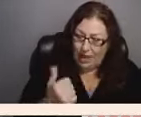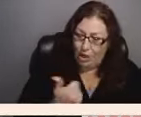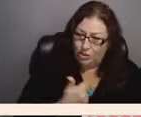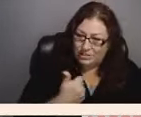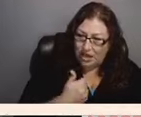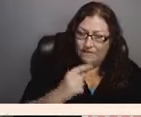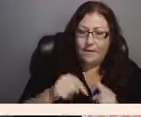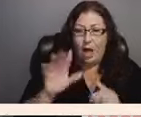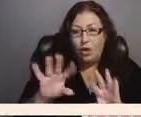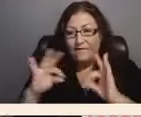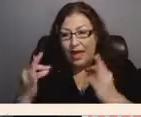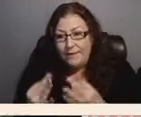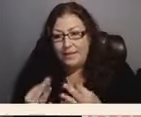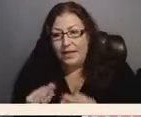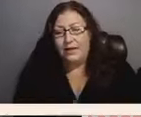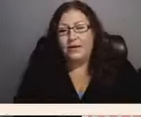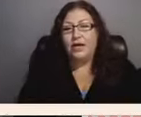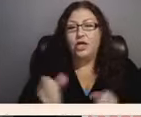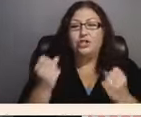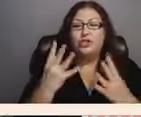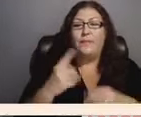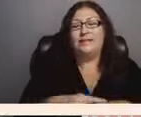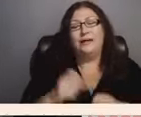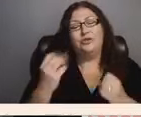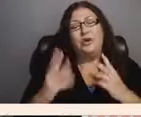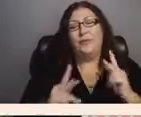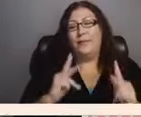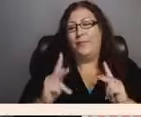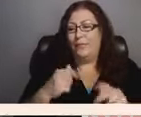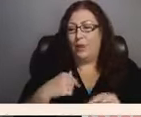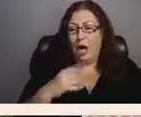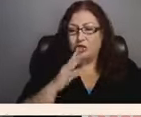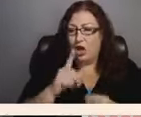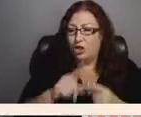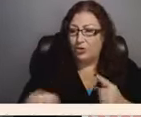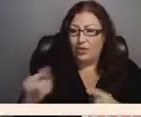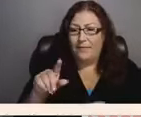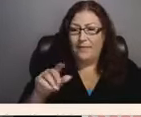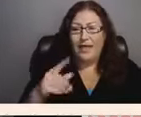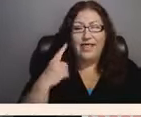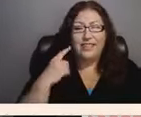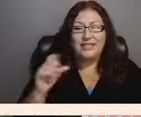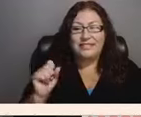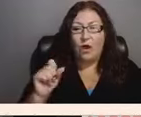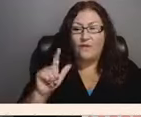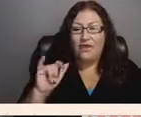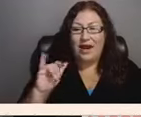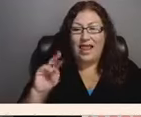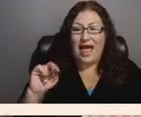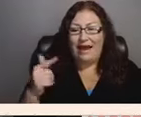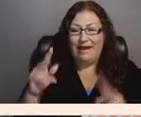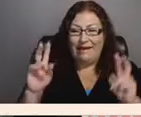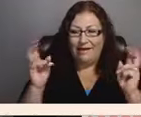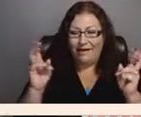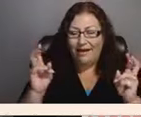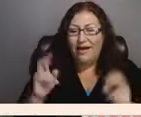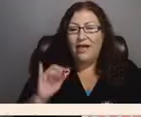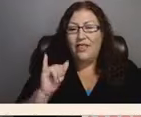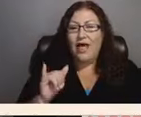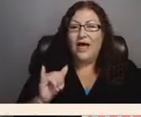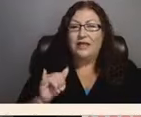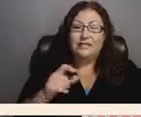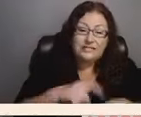family. So many times, so many people I've talked to, the silver lining, right? If it weren't for that time with my